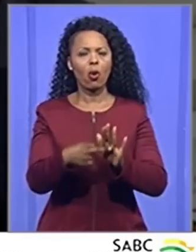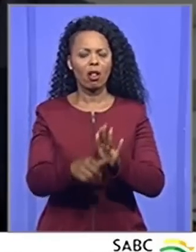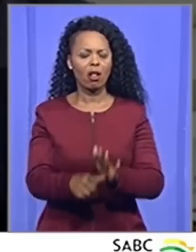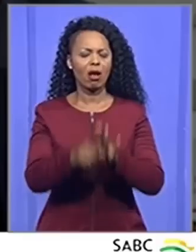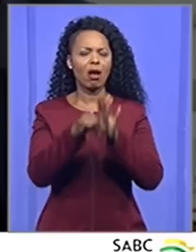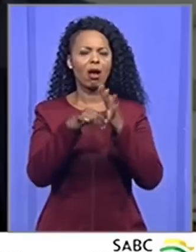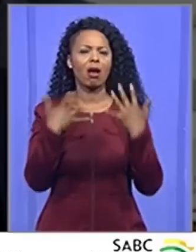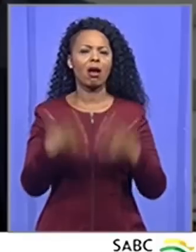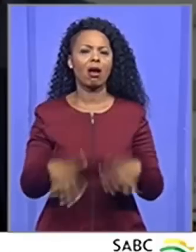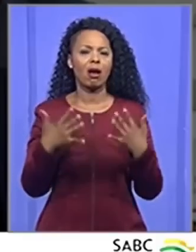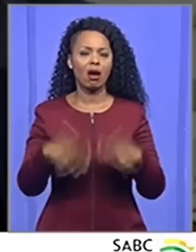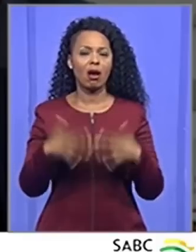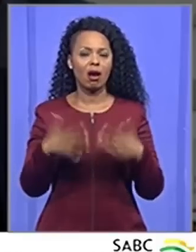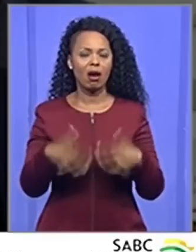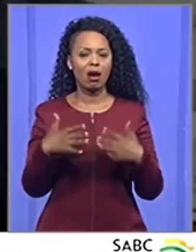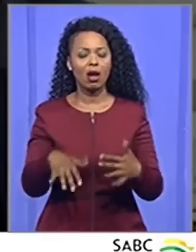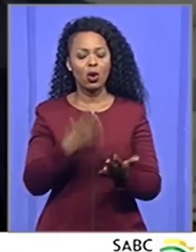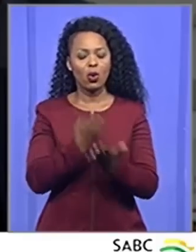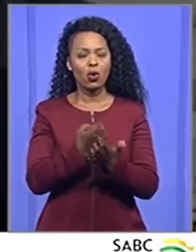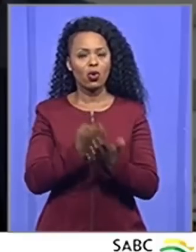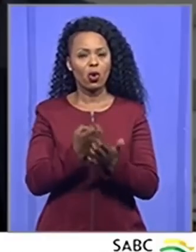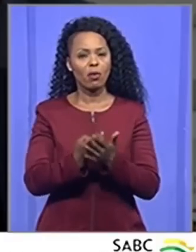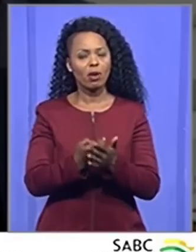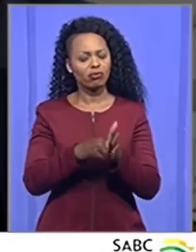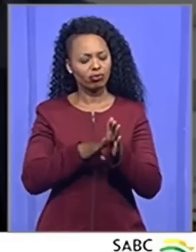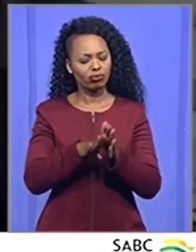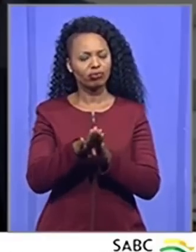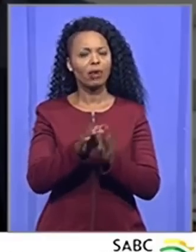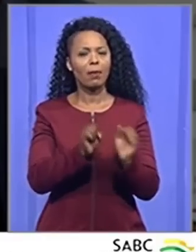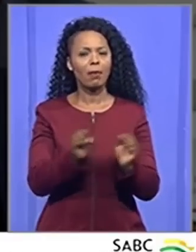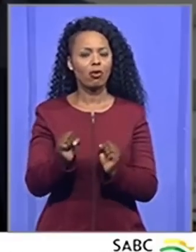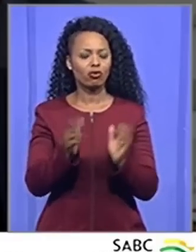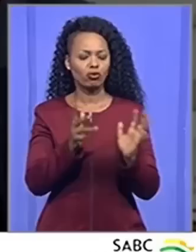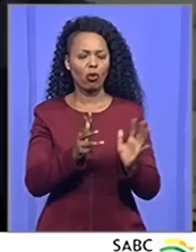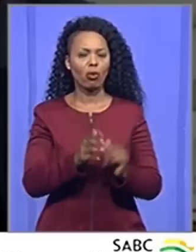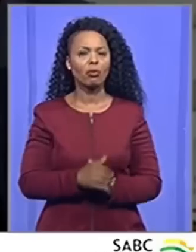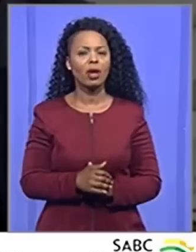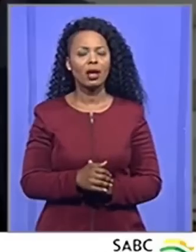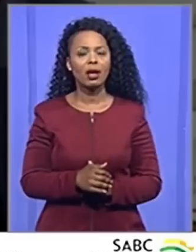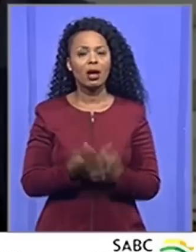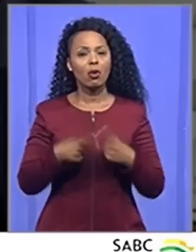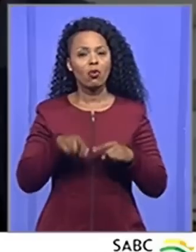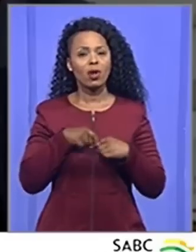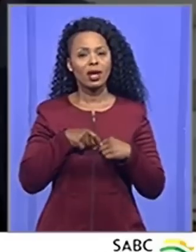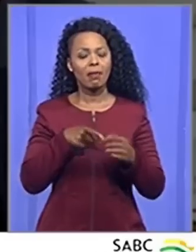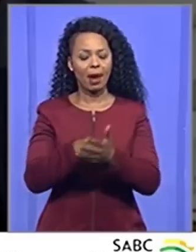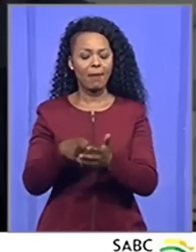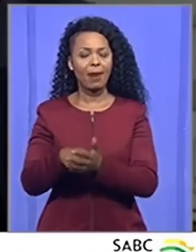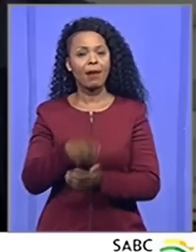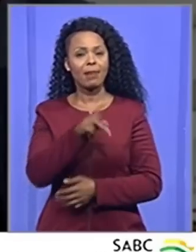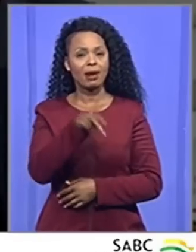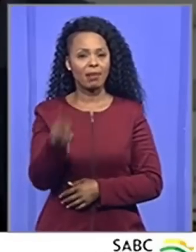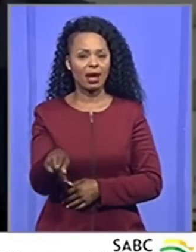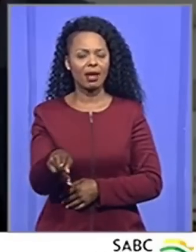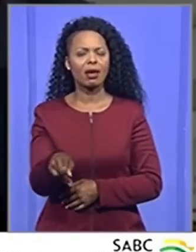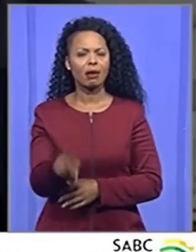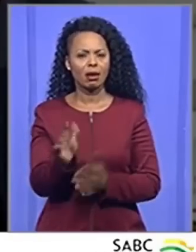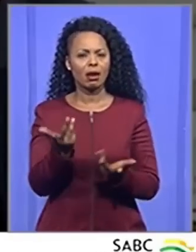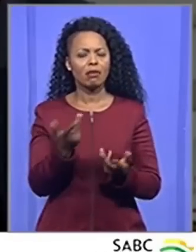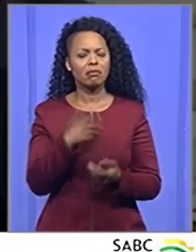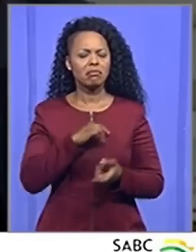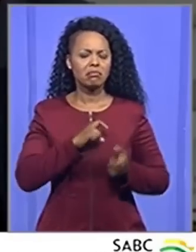go direla gore ikonomi ya rena e phela e matlafetse le rena re le bareki ba ka Pick n Pay re a lla